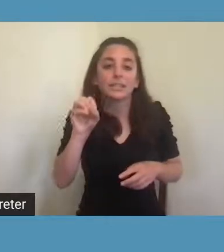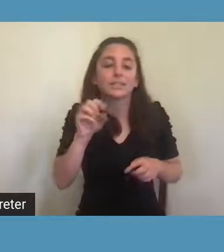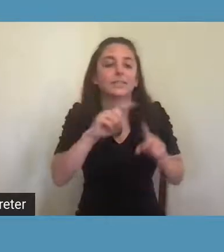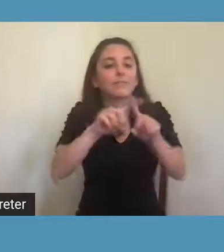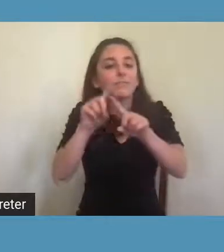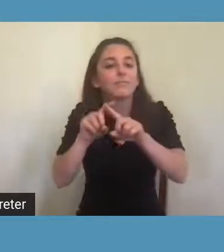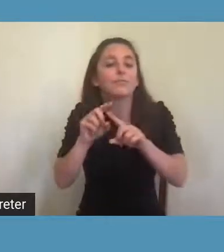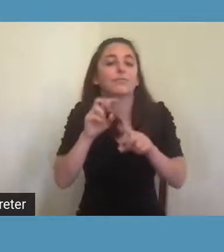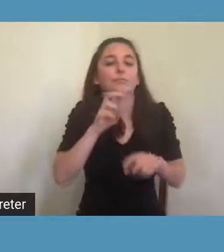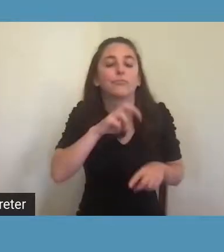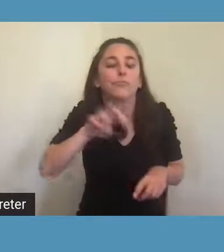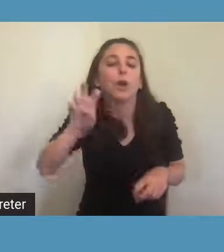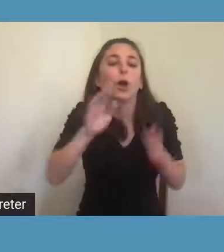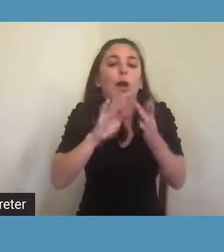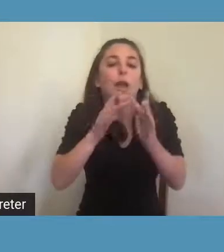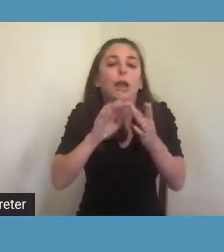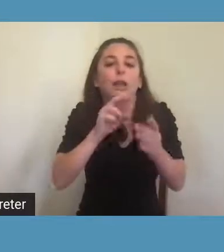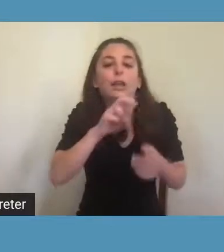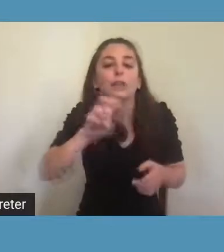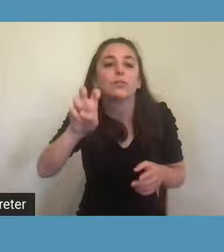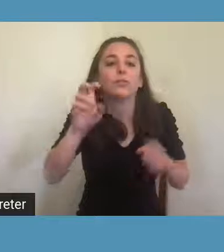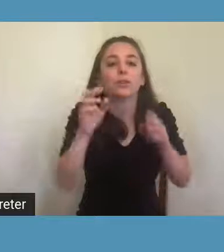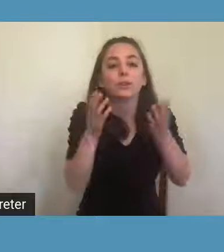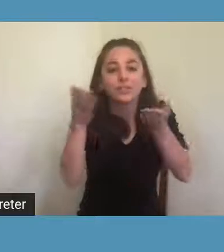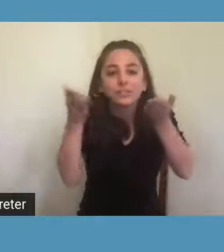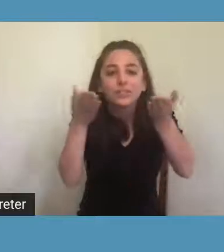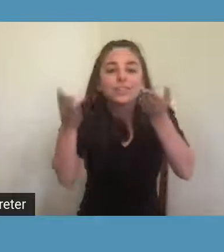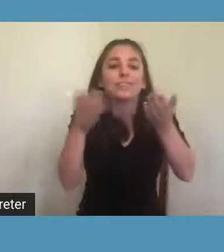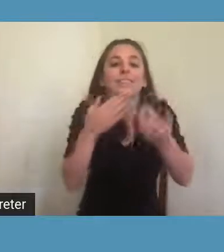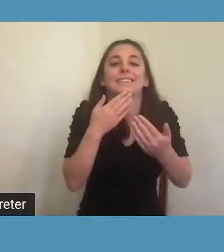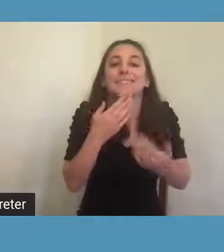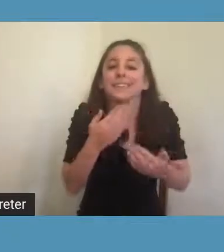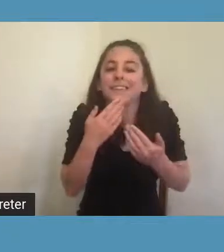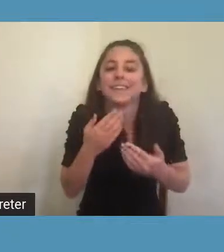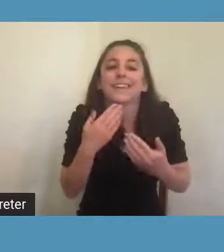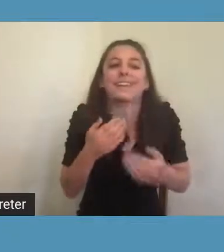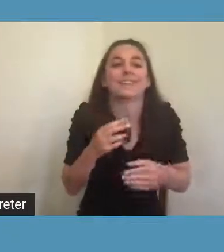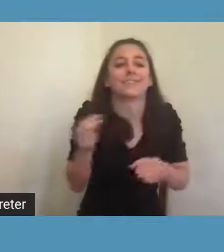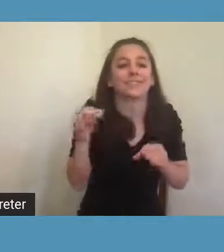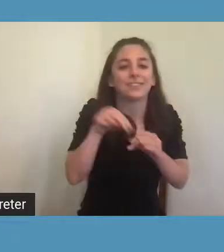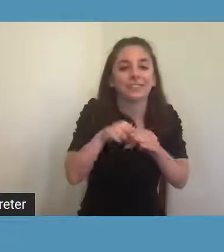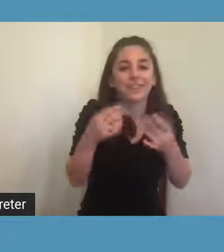tour services. So thank you all for attending today's session. I